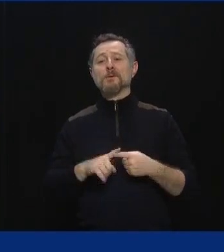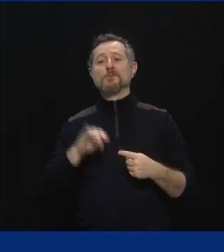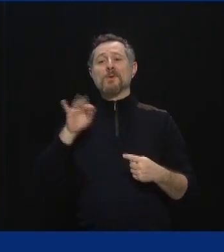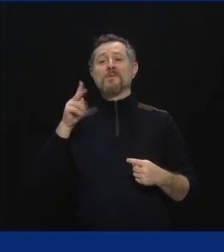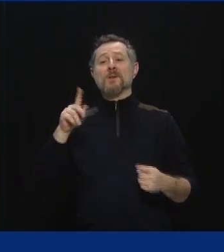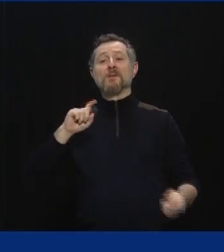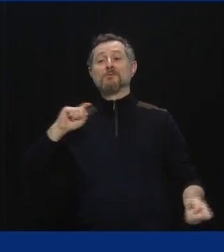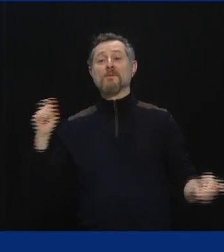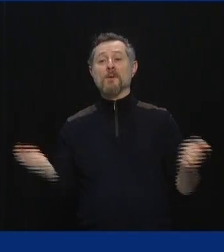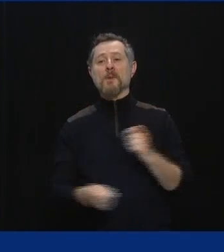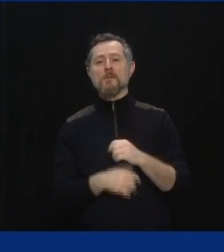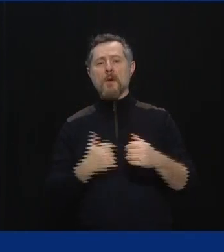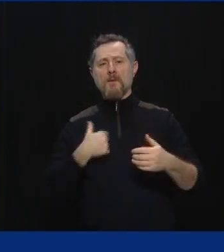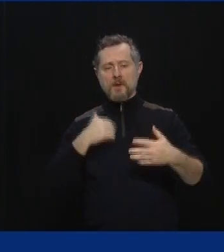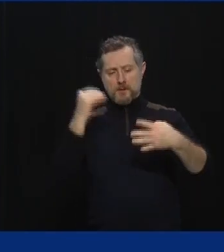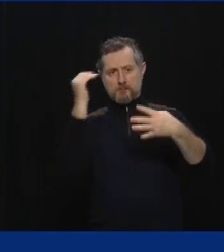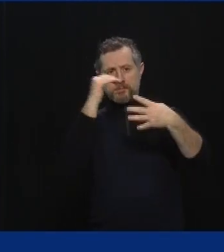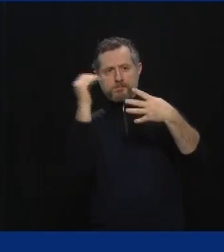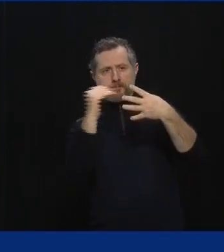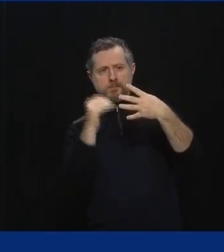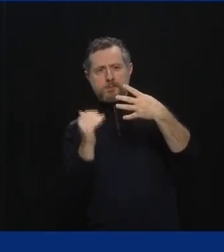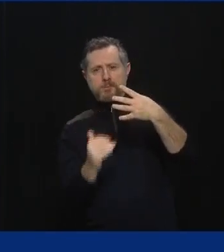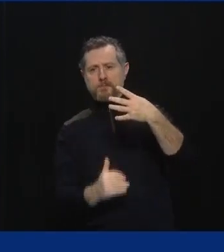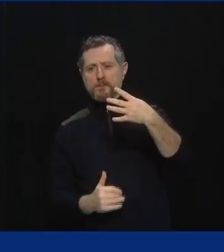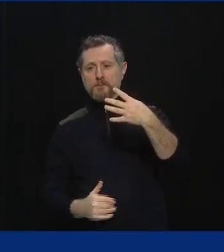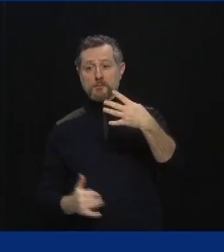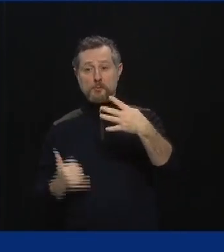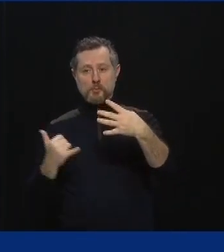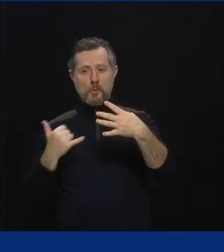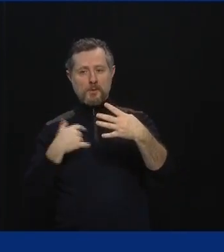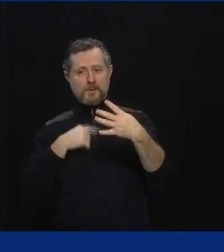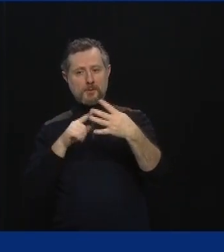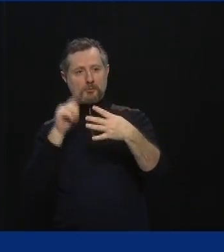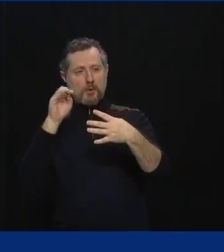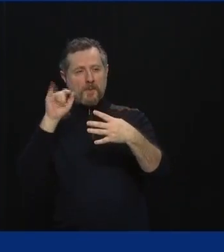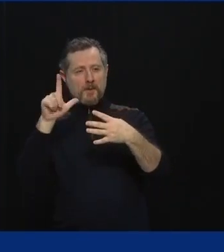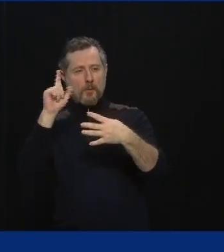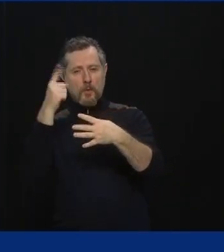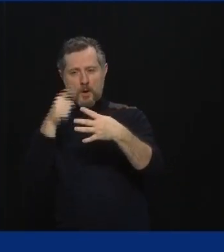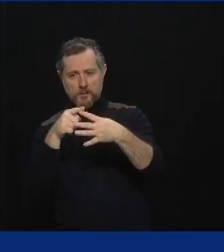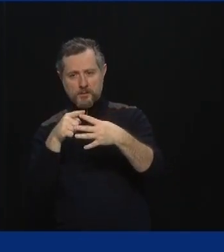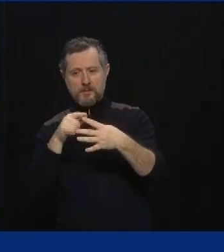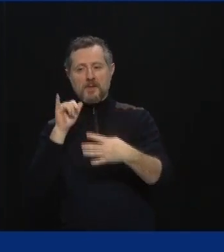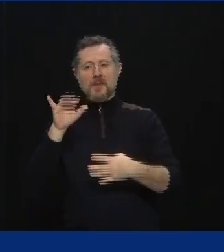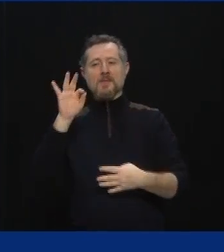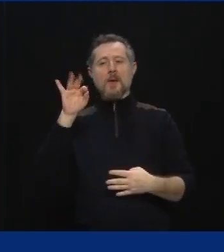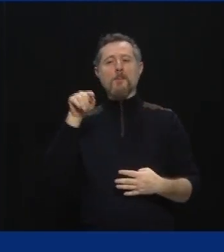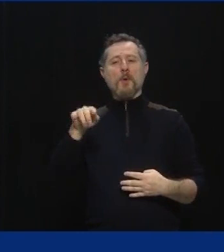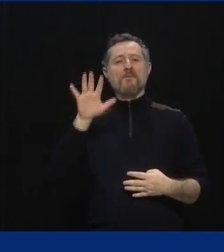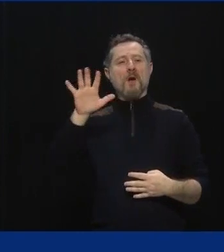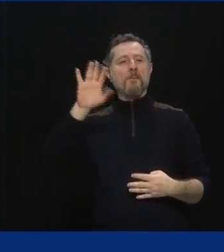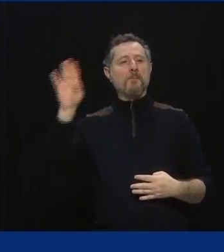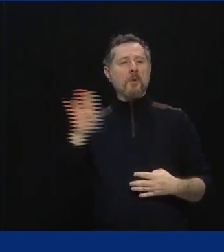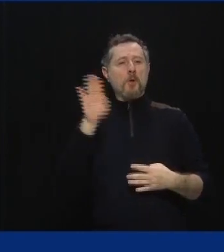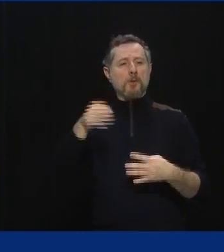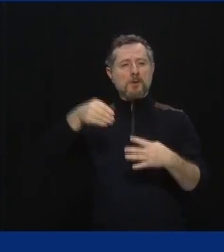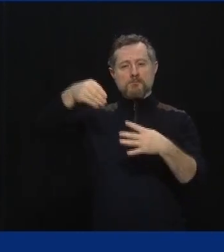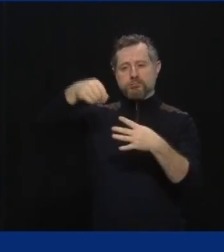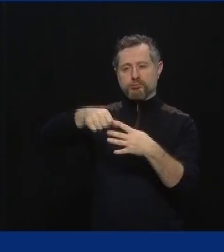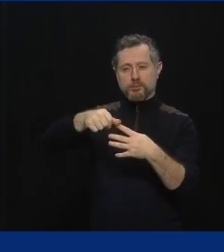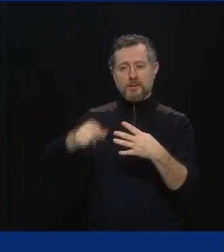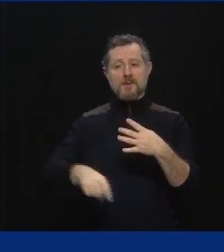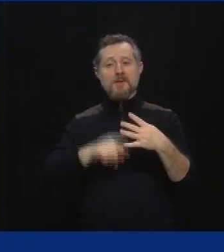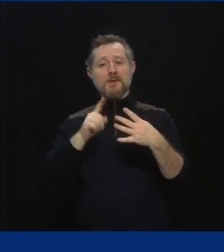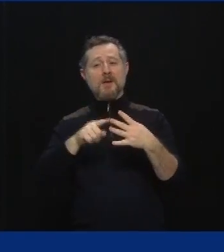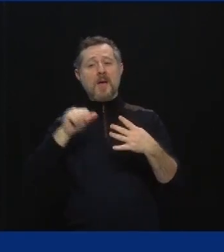whole. Obviously, we're announcing Terminal 1 today, a $9.5 billion new terminal project. We announced in August, and